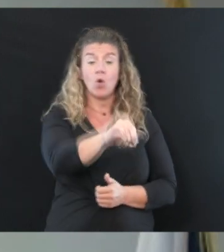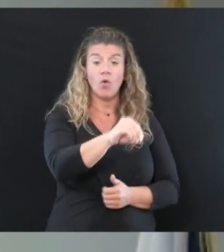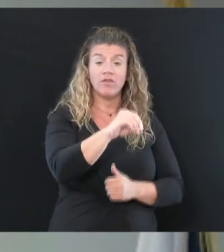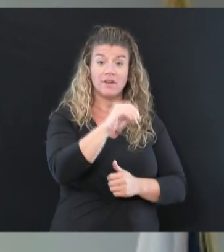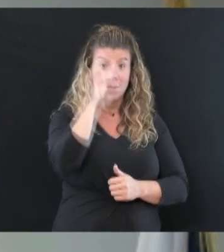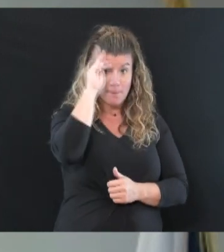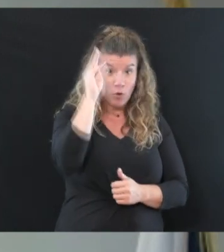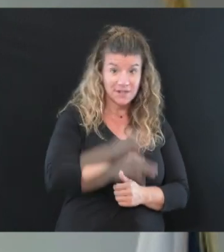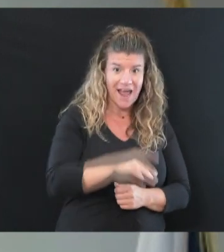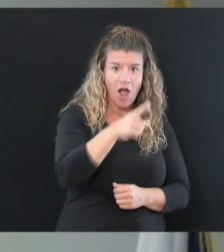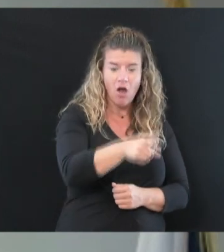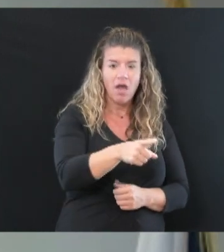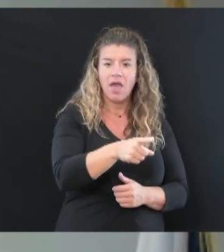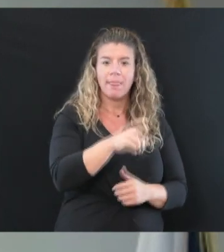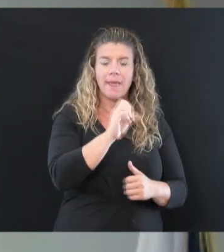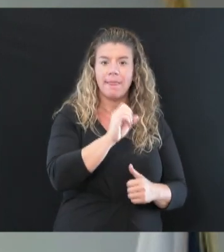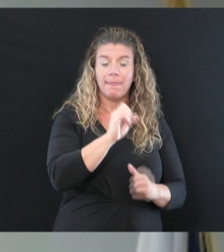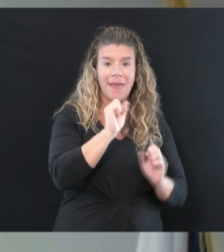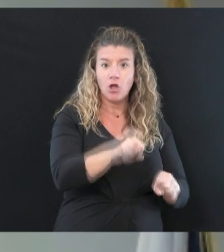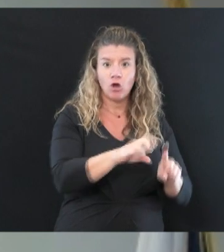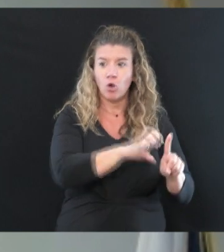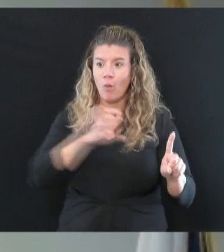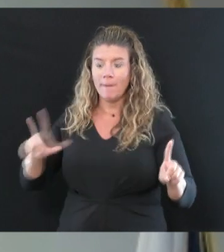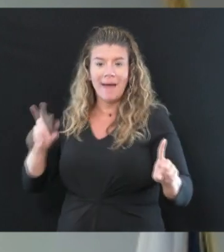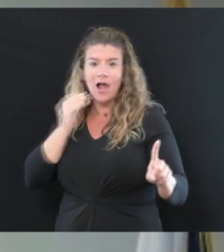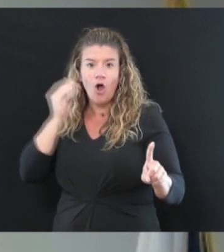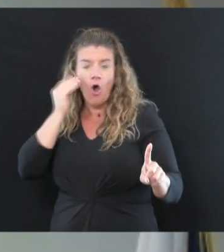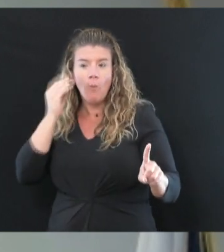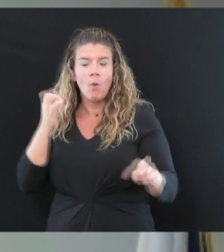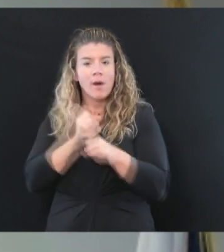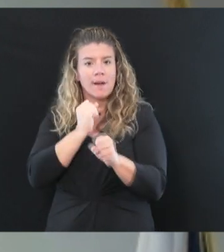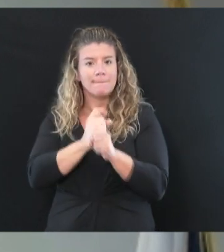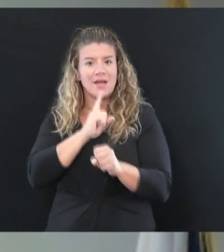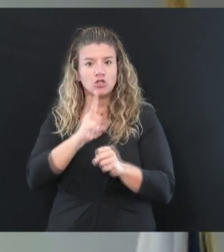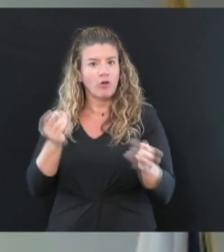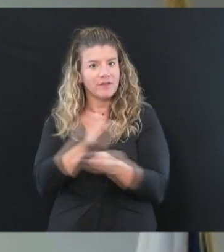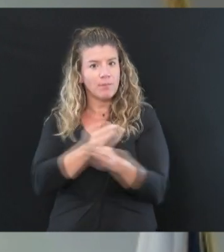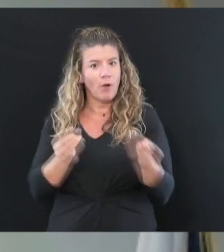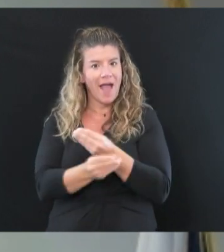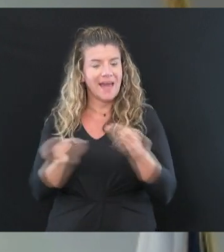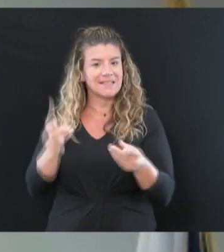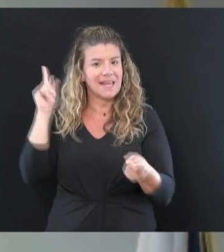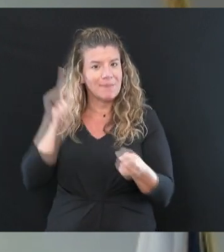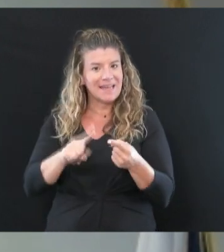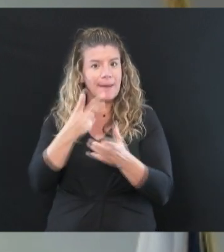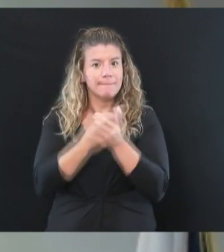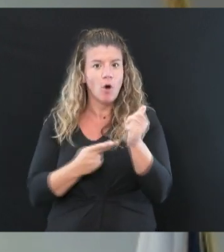can go back to whatever home county he was in and make sure that the spread there is contained as well.